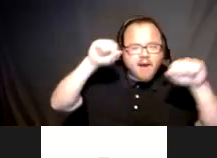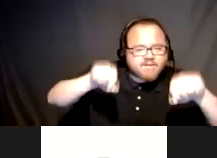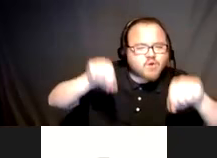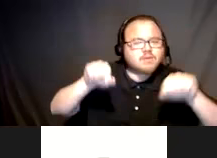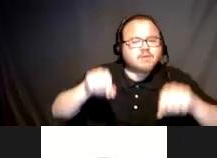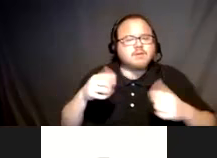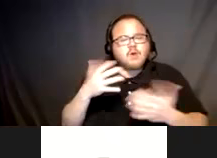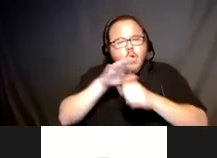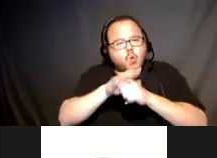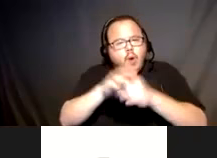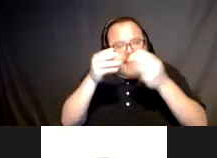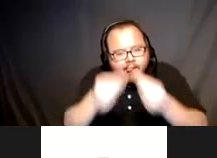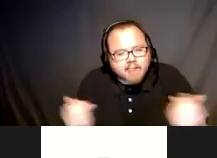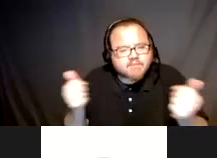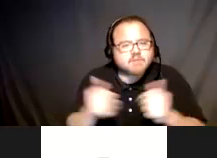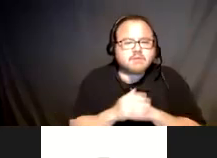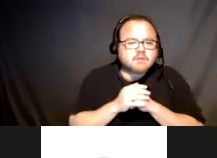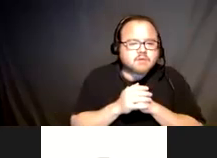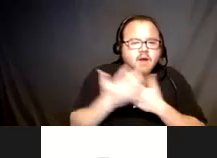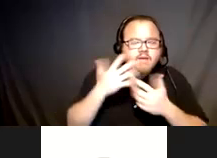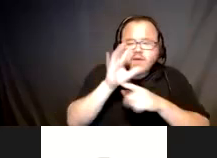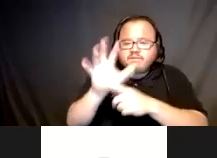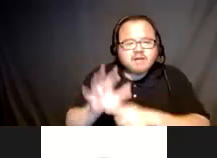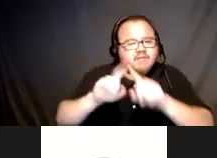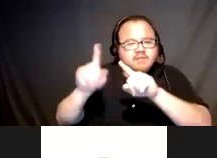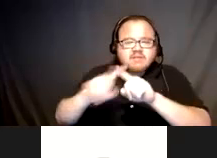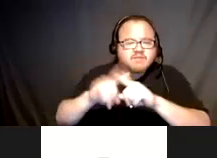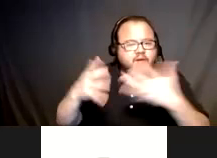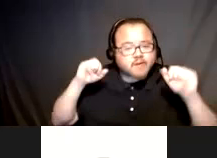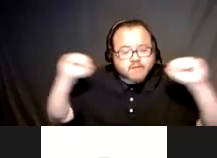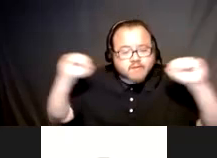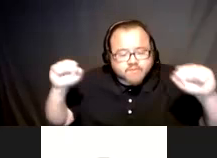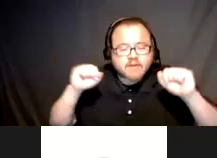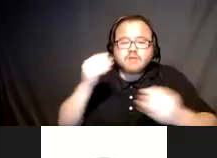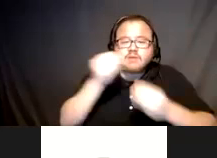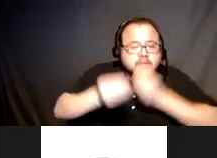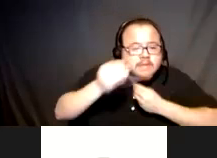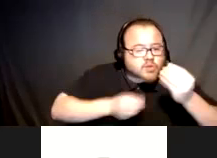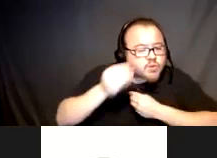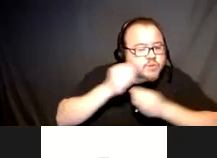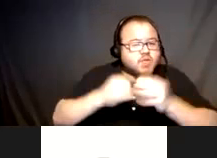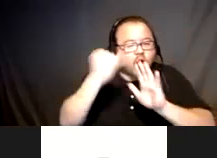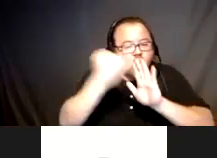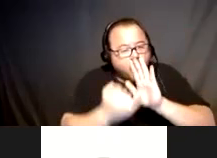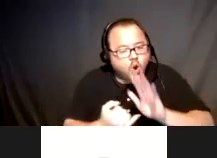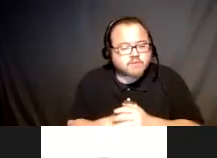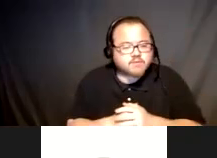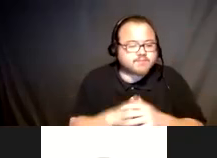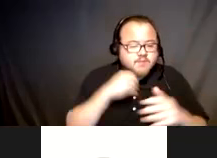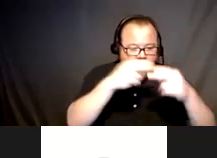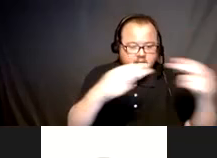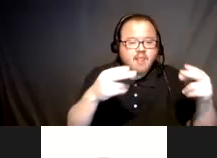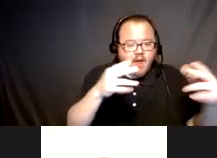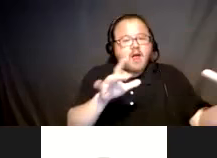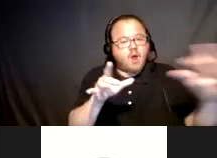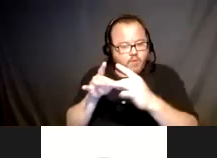relief, as well as videos on a variety of topics such as fitness, nutrition, and art. This slide is linked to our virtual